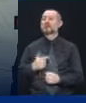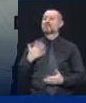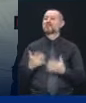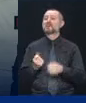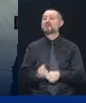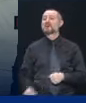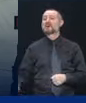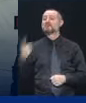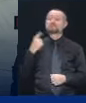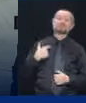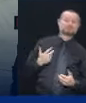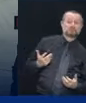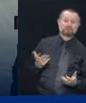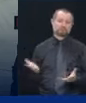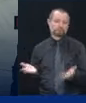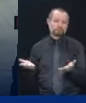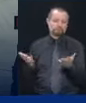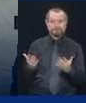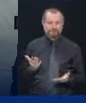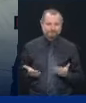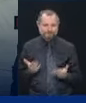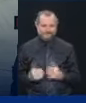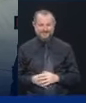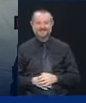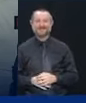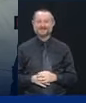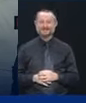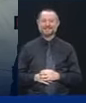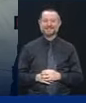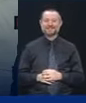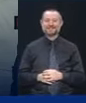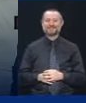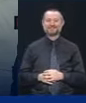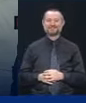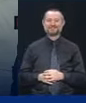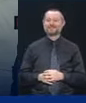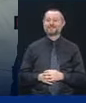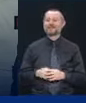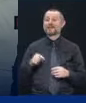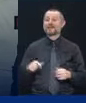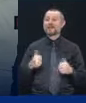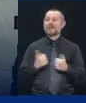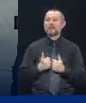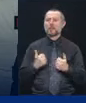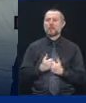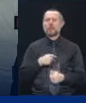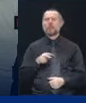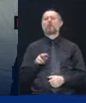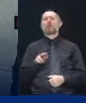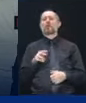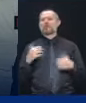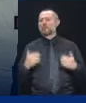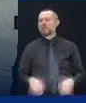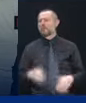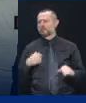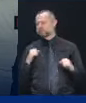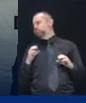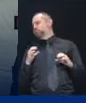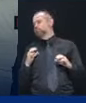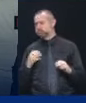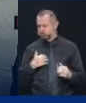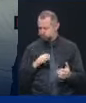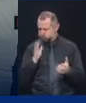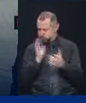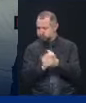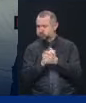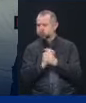story. It was an amazing game, and what's right is right. Congratulations to the